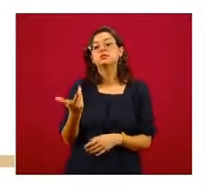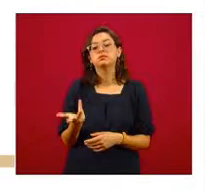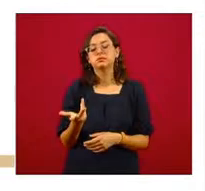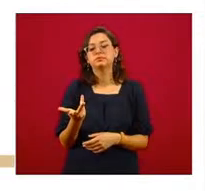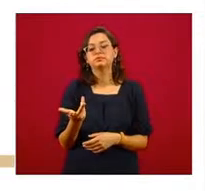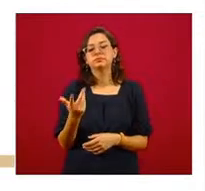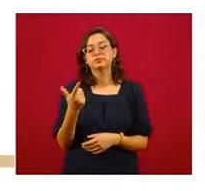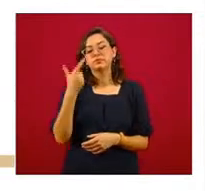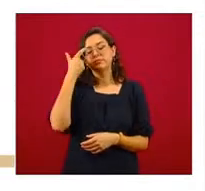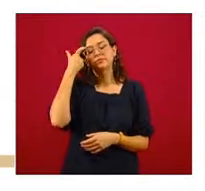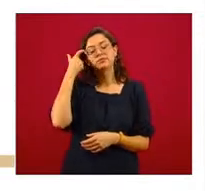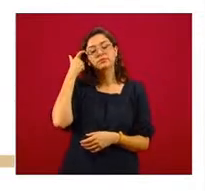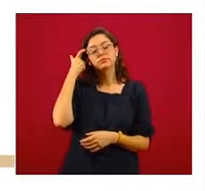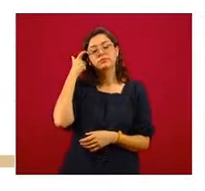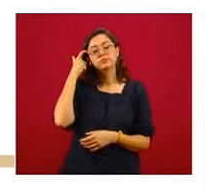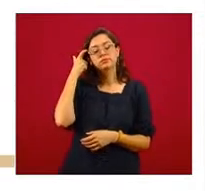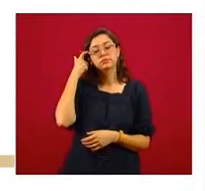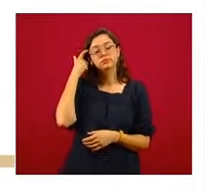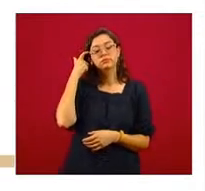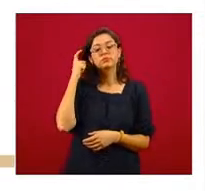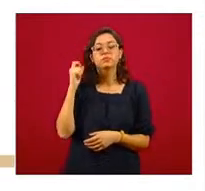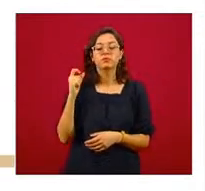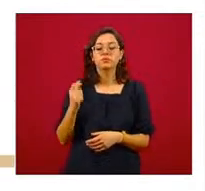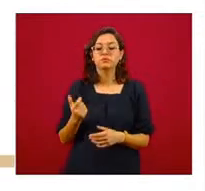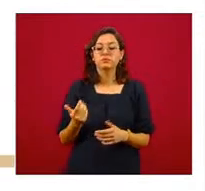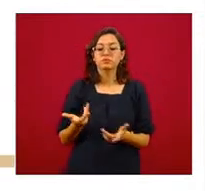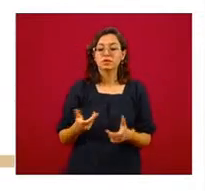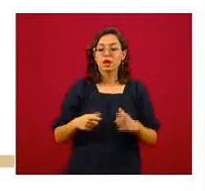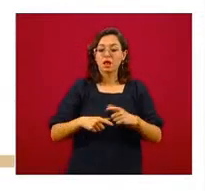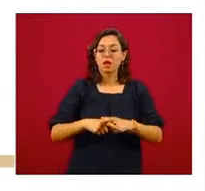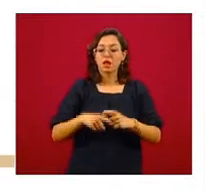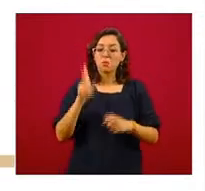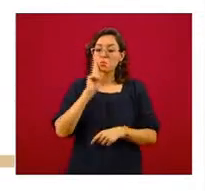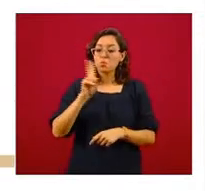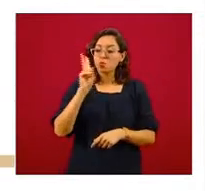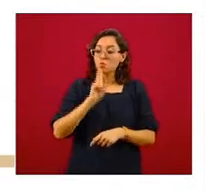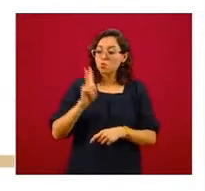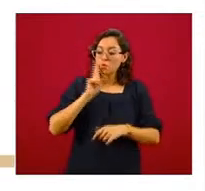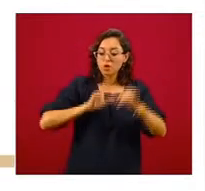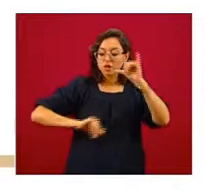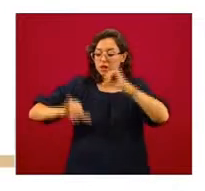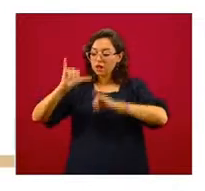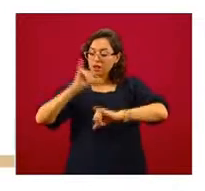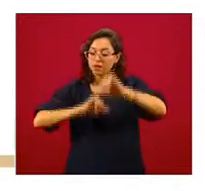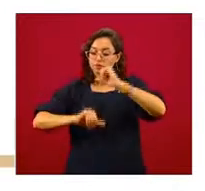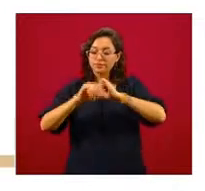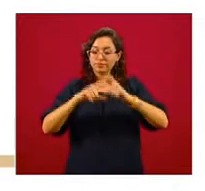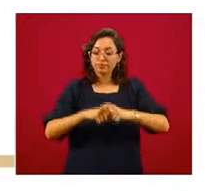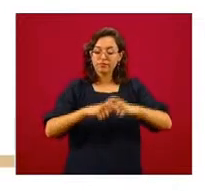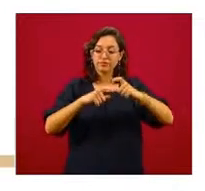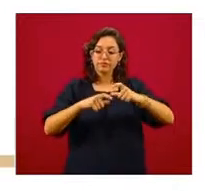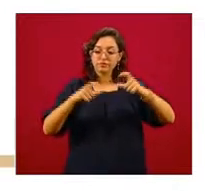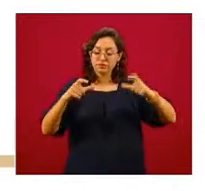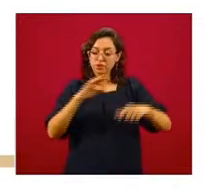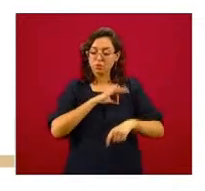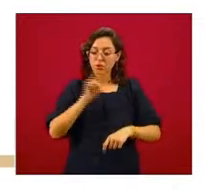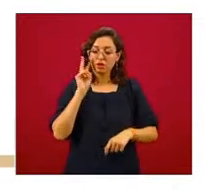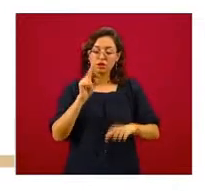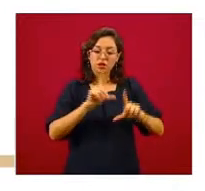you will notice in the slide, regardless the increase of number of available